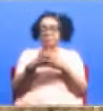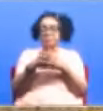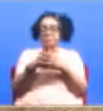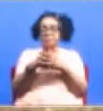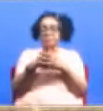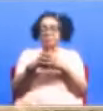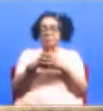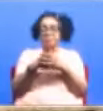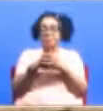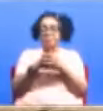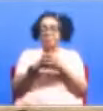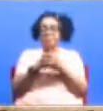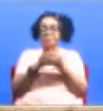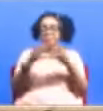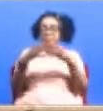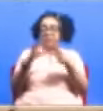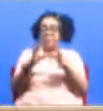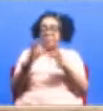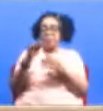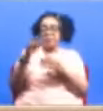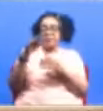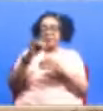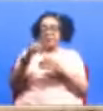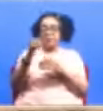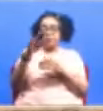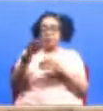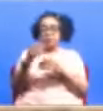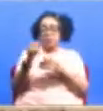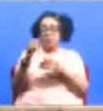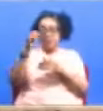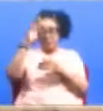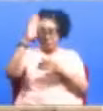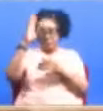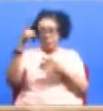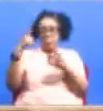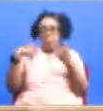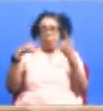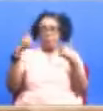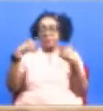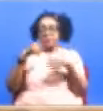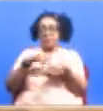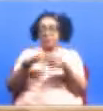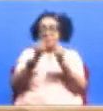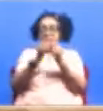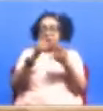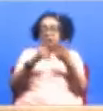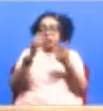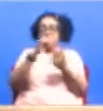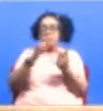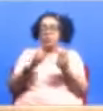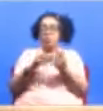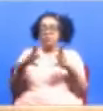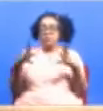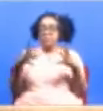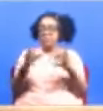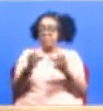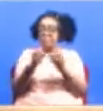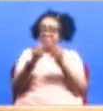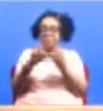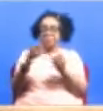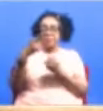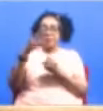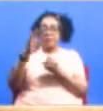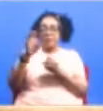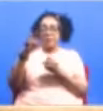A family in Gwakibwi village in Juja, Kiambu County, is mourning after their 10-year-old son was mauled to death by a pack of hyenas